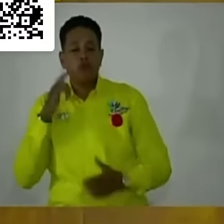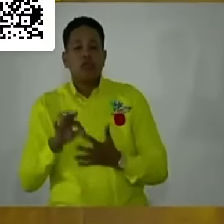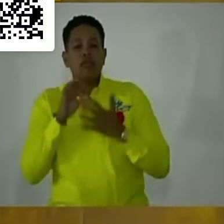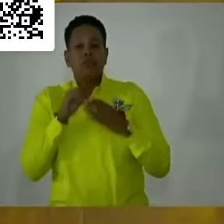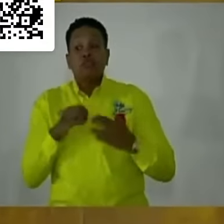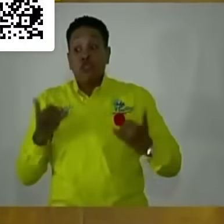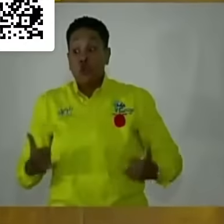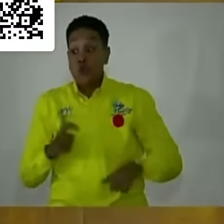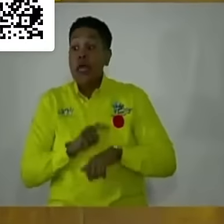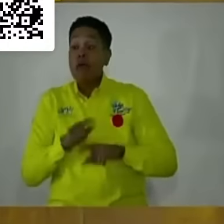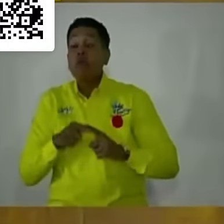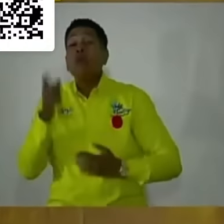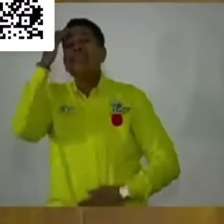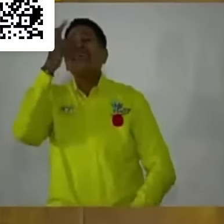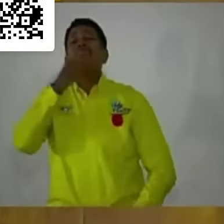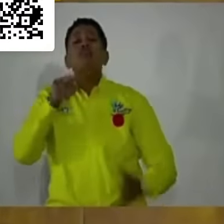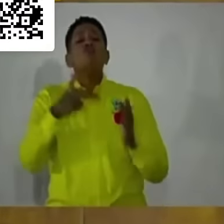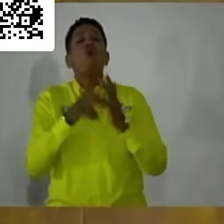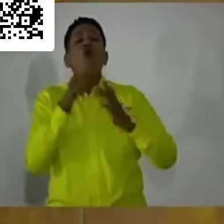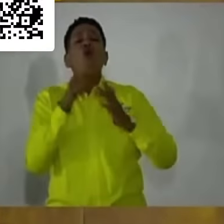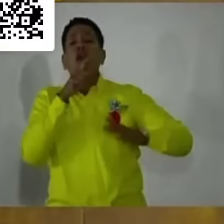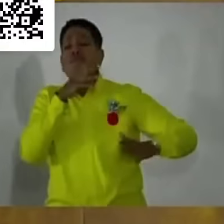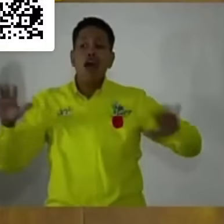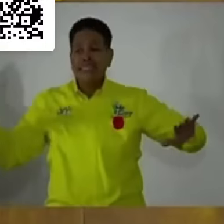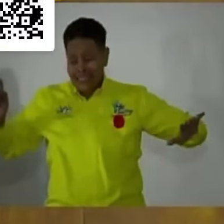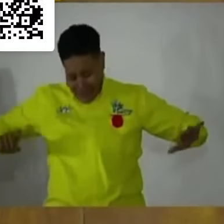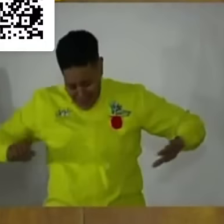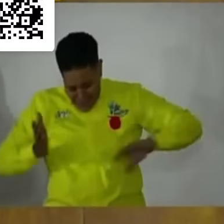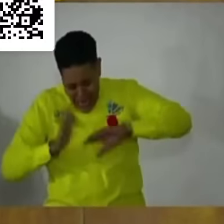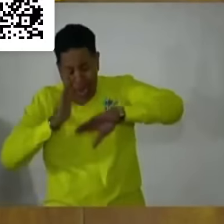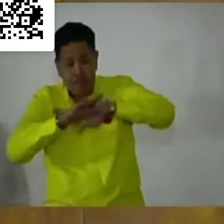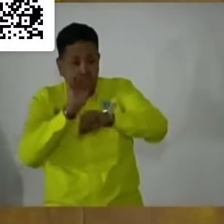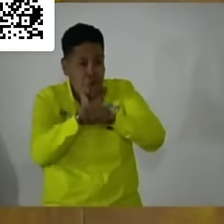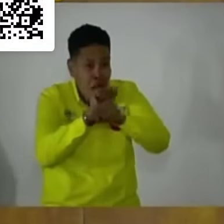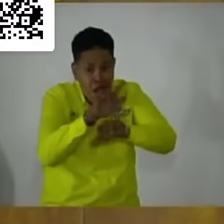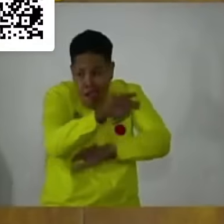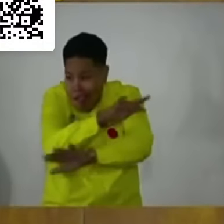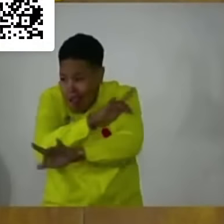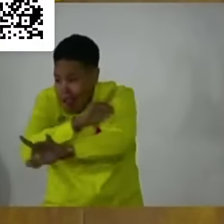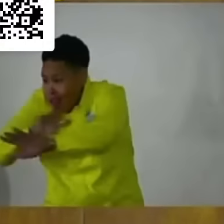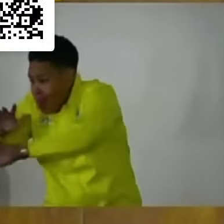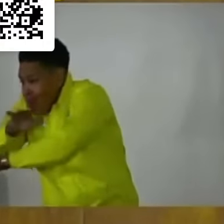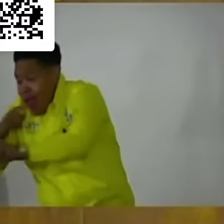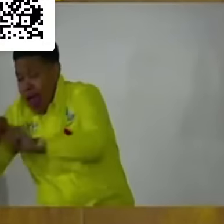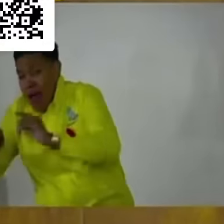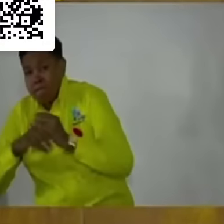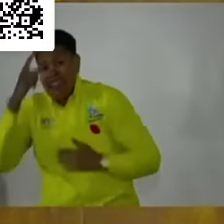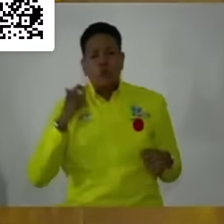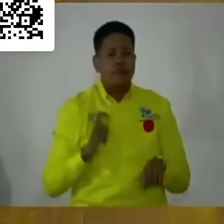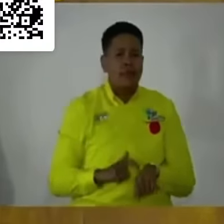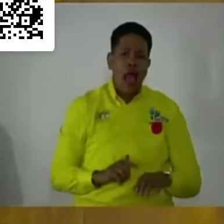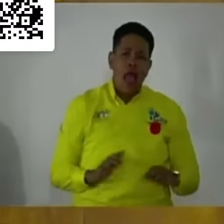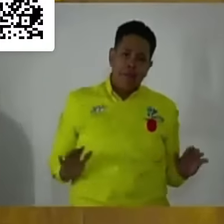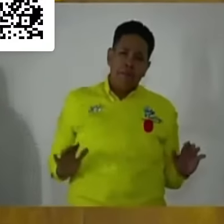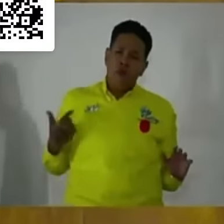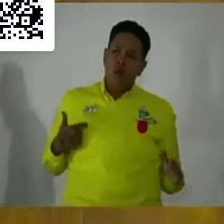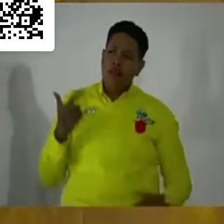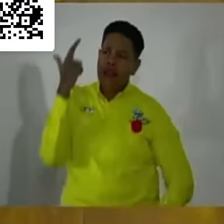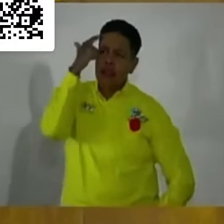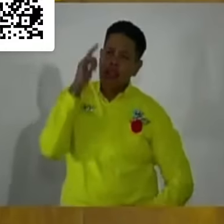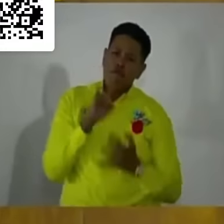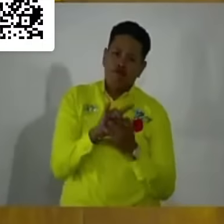this time, when we think about the role of agriculture and the need to increase productivity, I think it's high time that we think